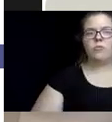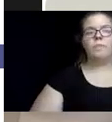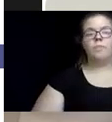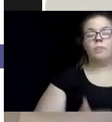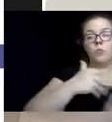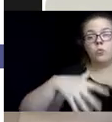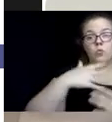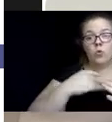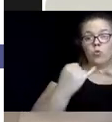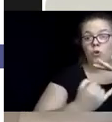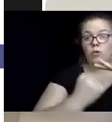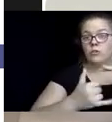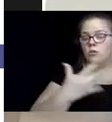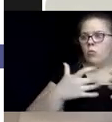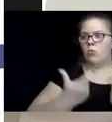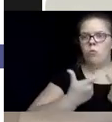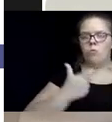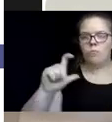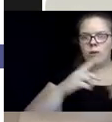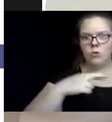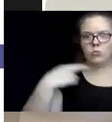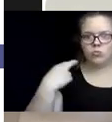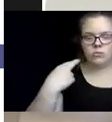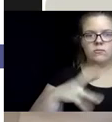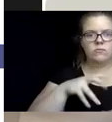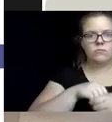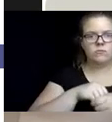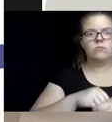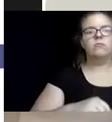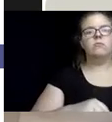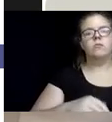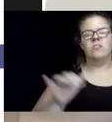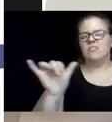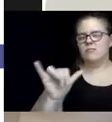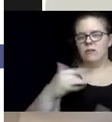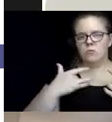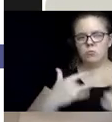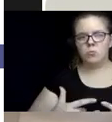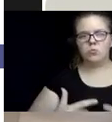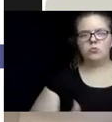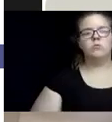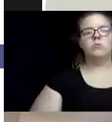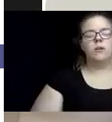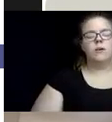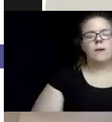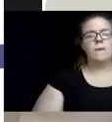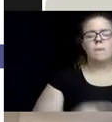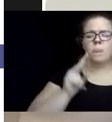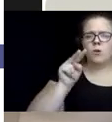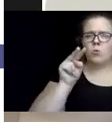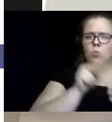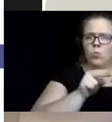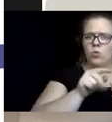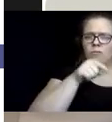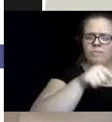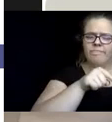of the biggest risk factors, as is depression. So when you look at this profile, it makes you wonder, so why